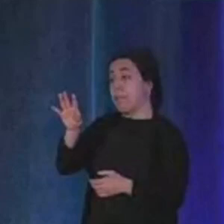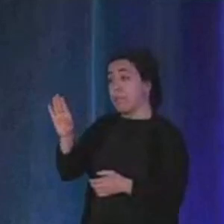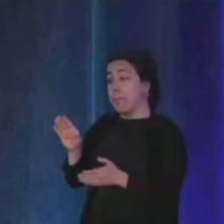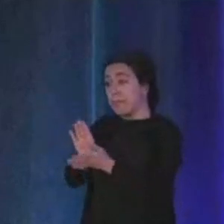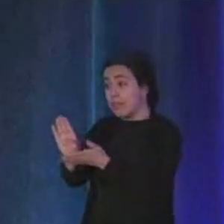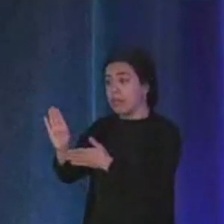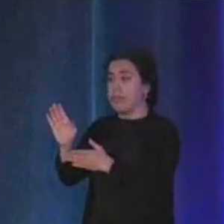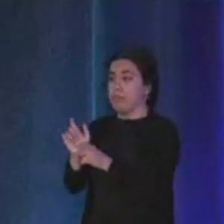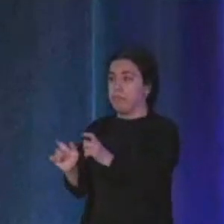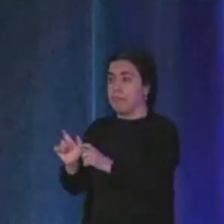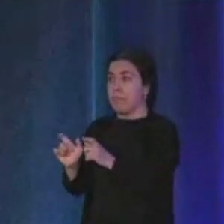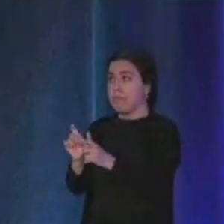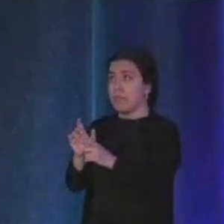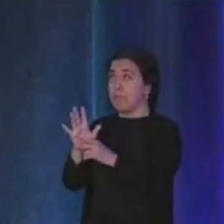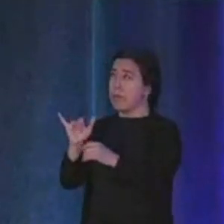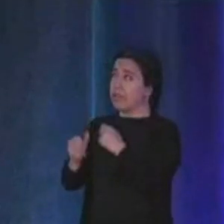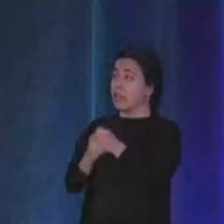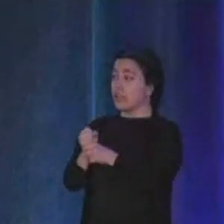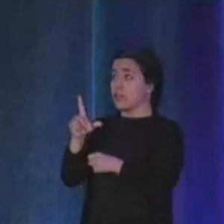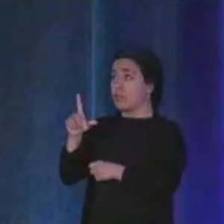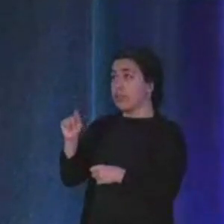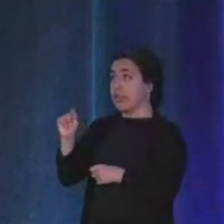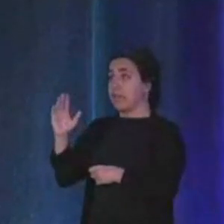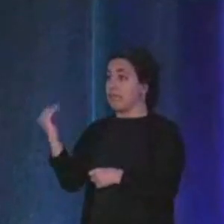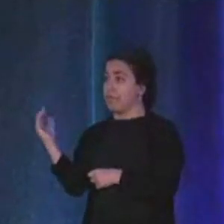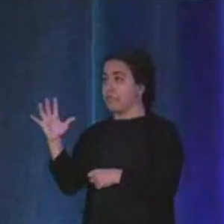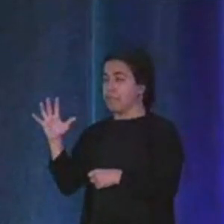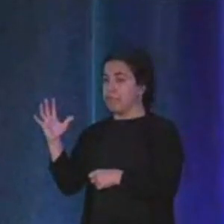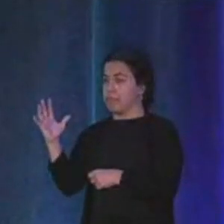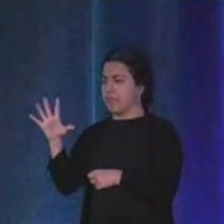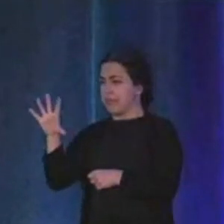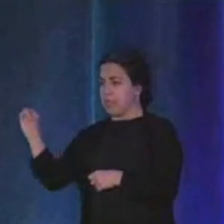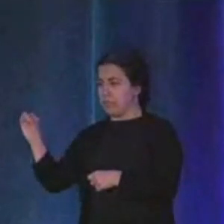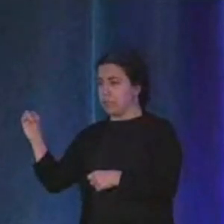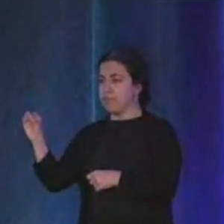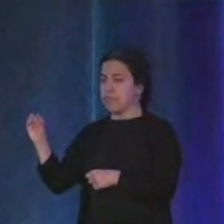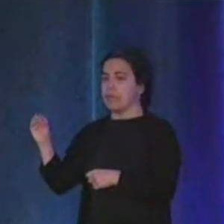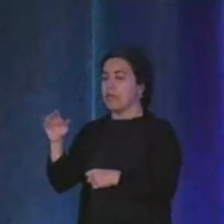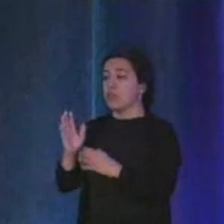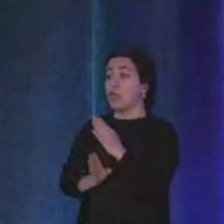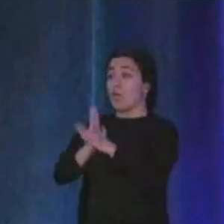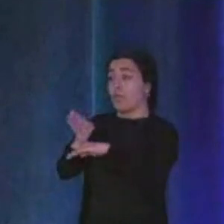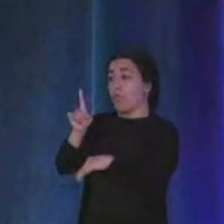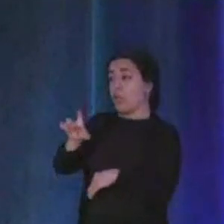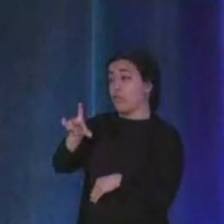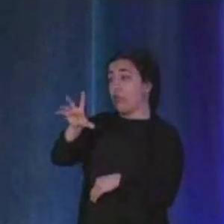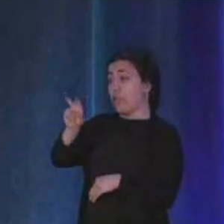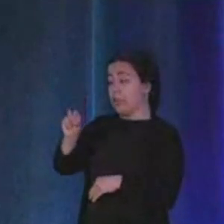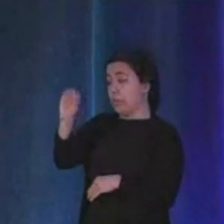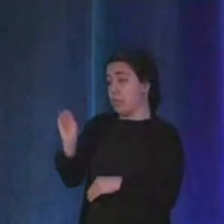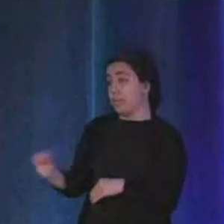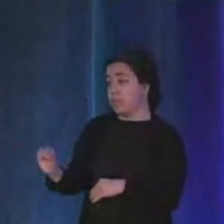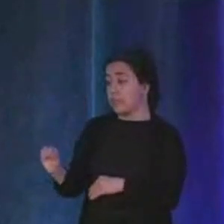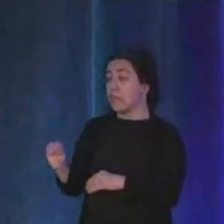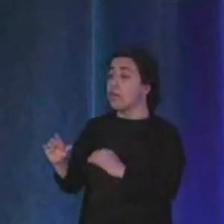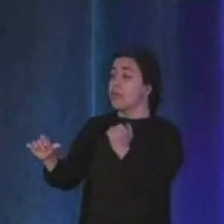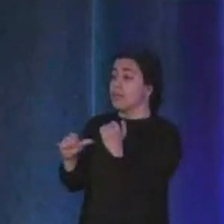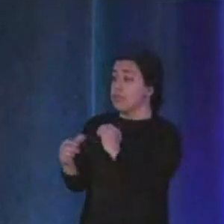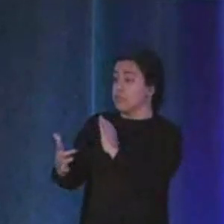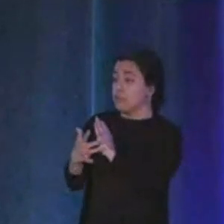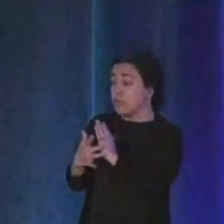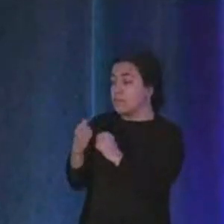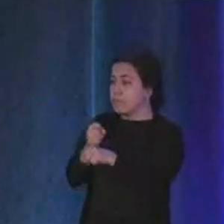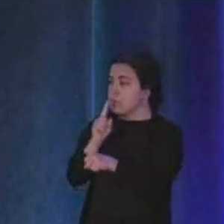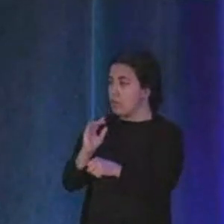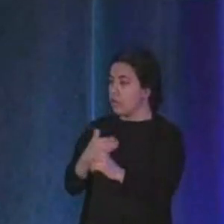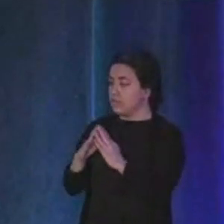2050, which is up 130%. So as stewards of the next wave of technology, we have to make sure that we're building